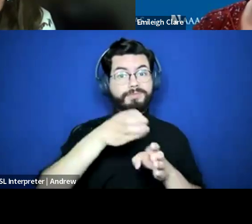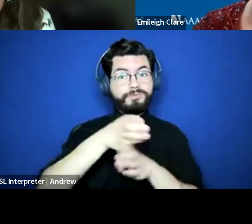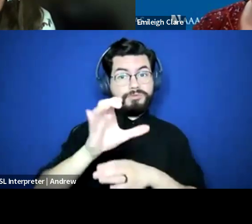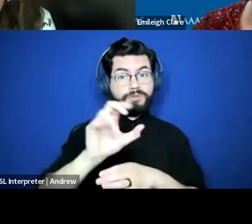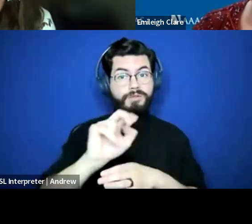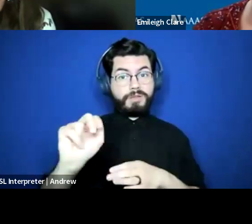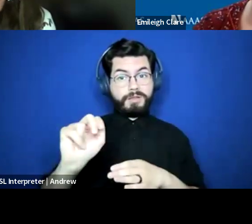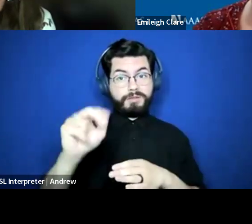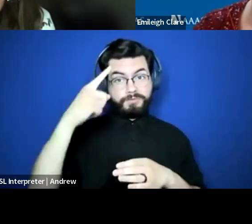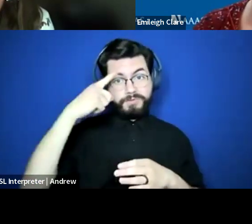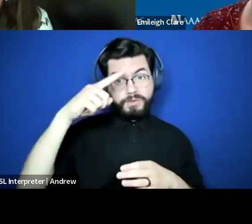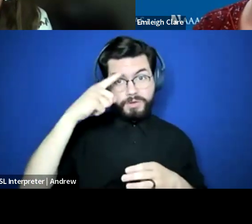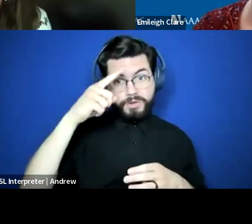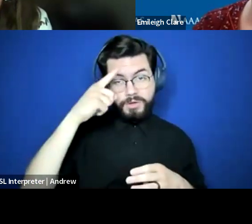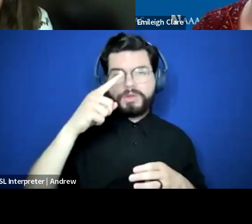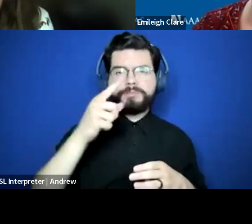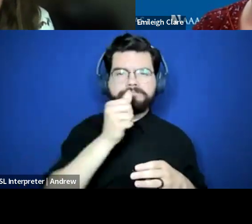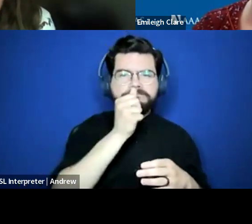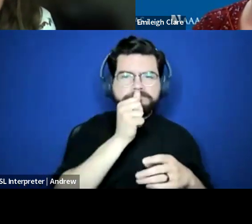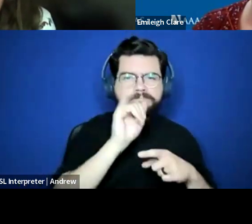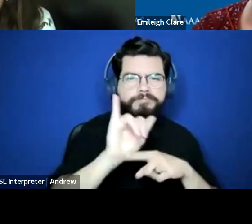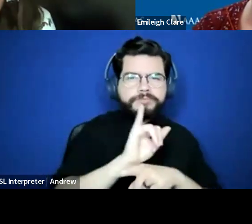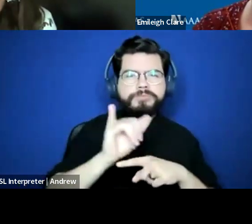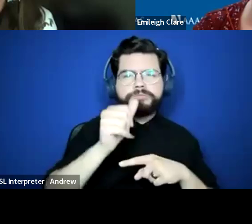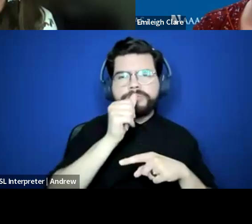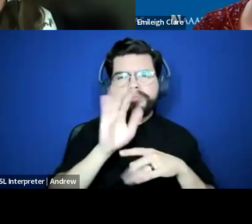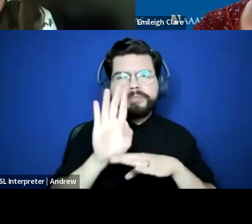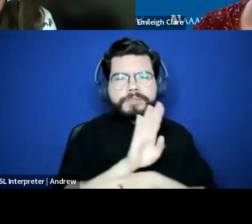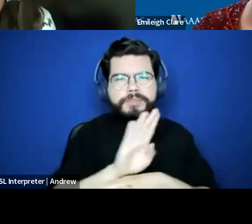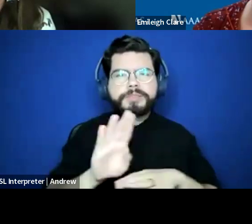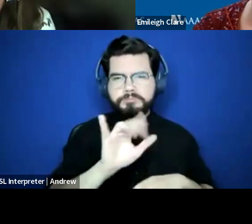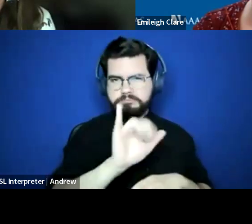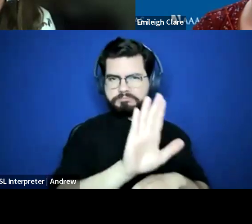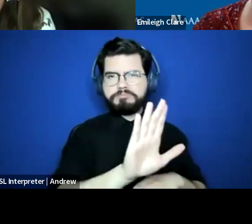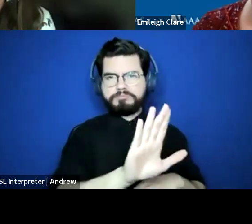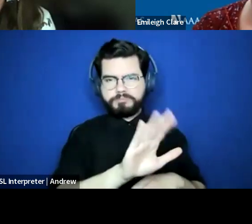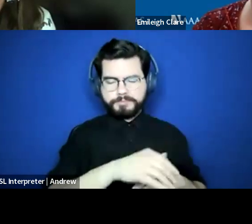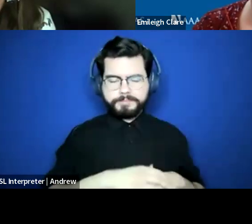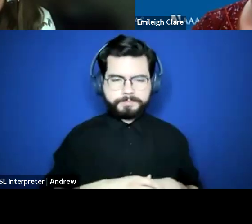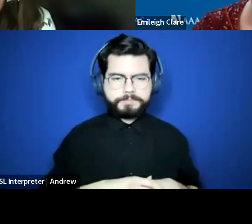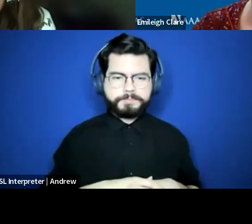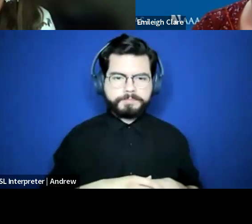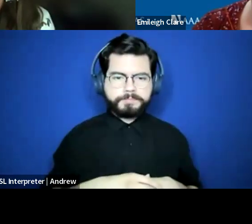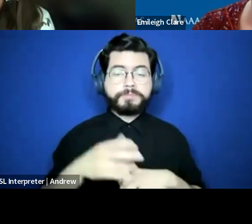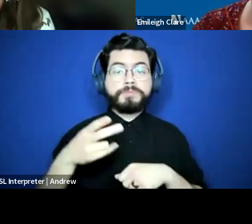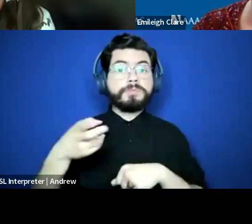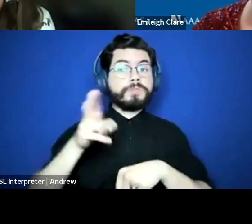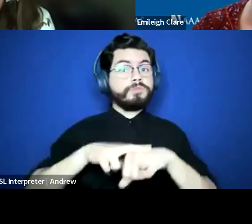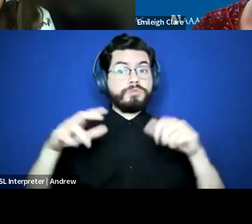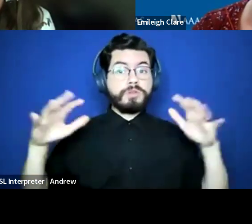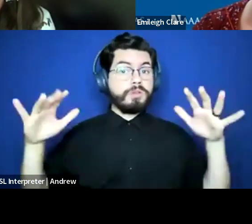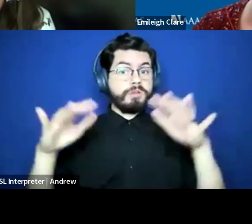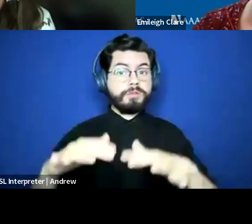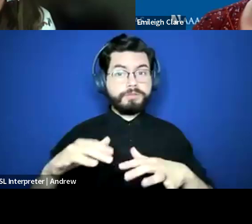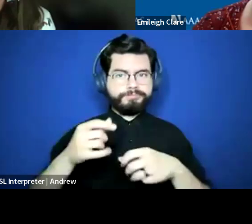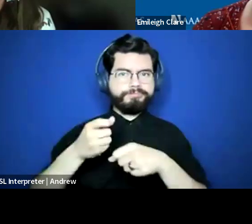find those paths. So that is one. And then, of course, our national conference that I mentioned, it's every October. I think that's a